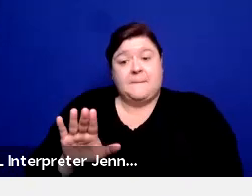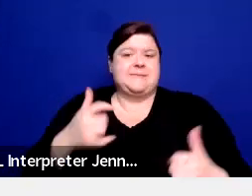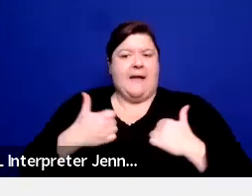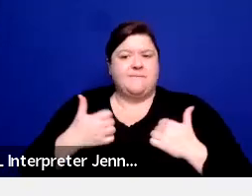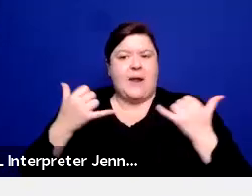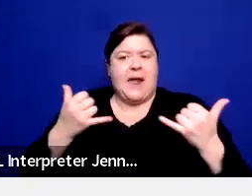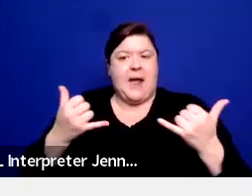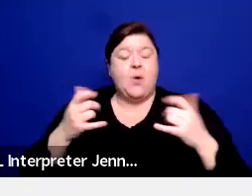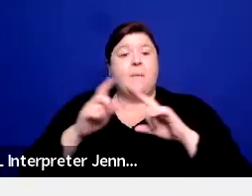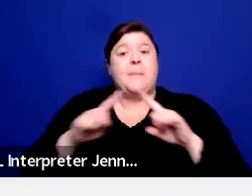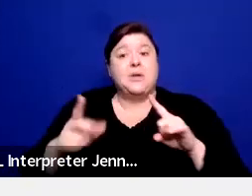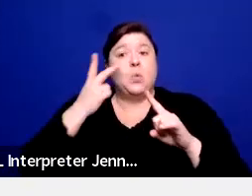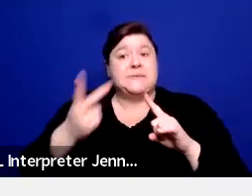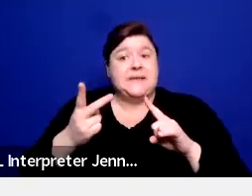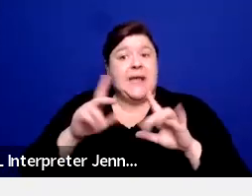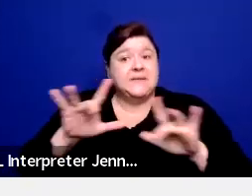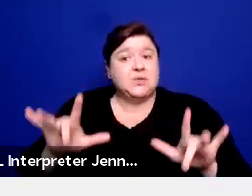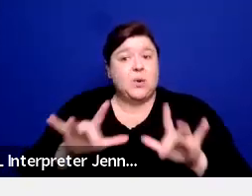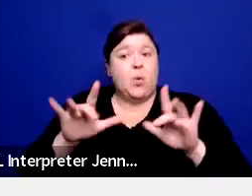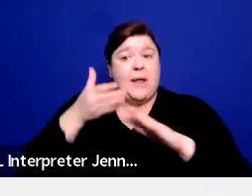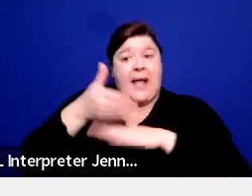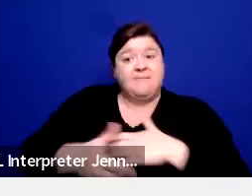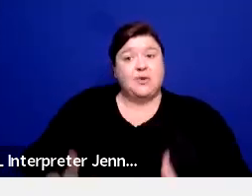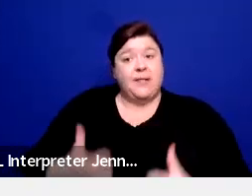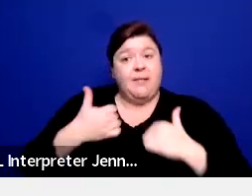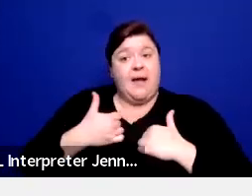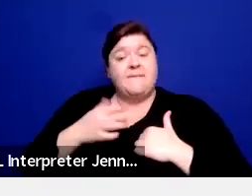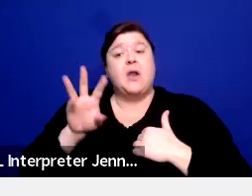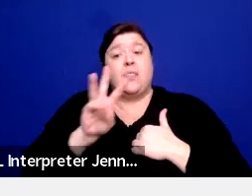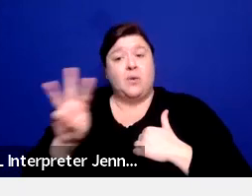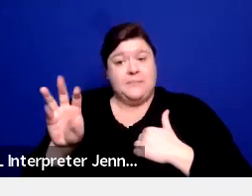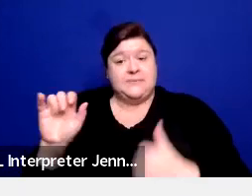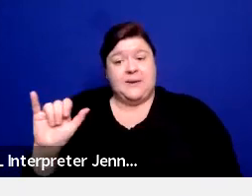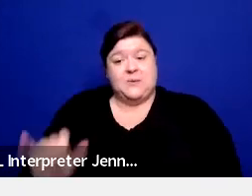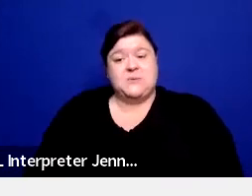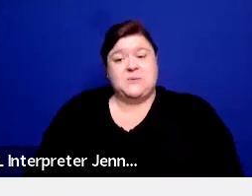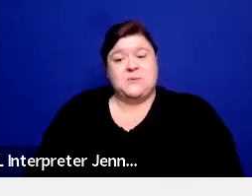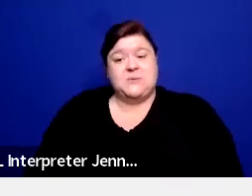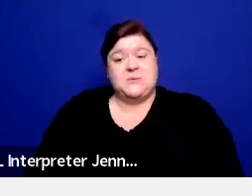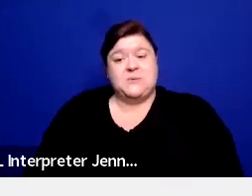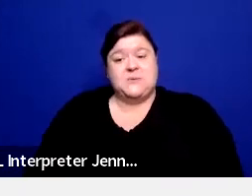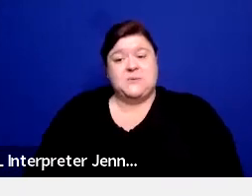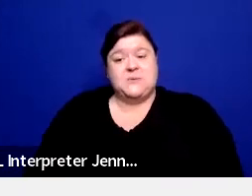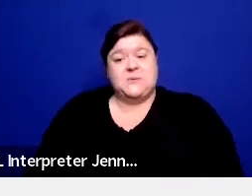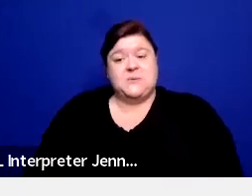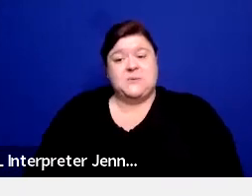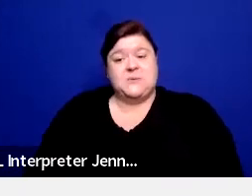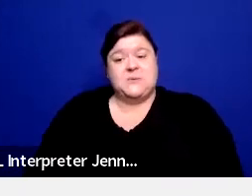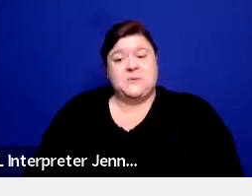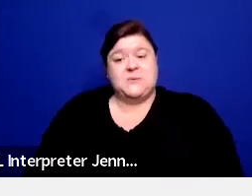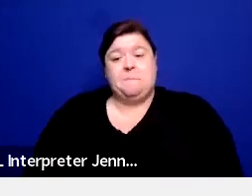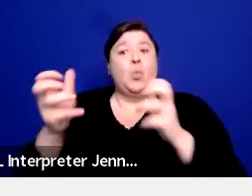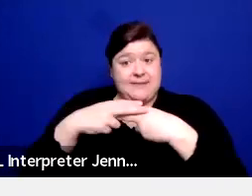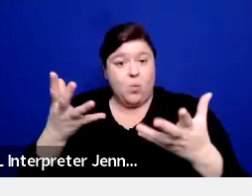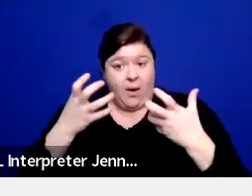there as a recording, and on our website as well, including the slides. So if you want to have access to these,